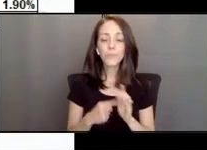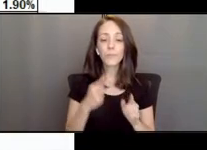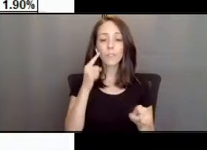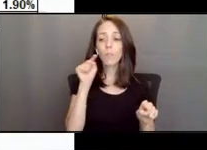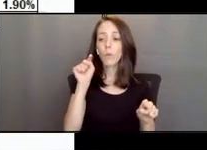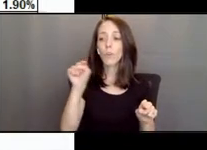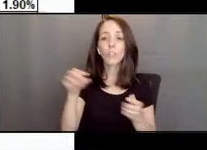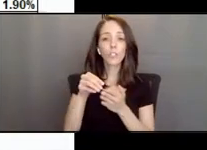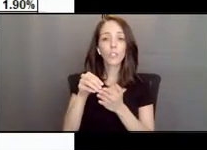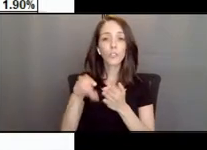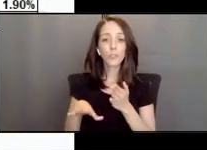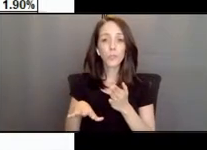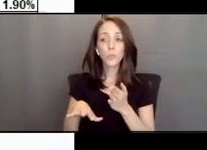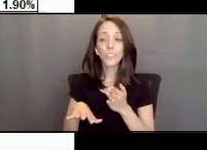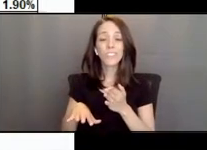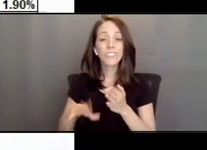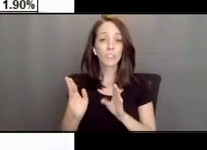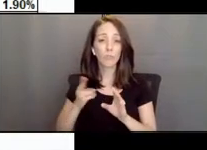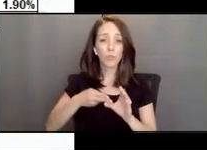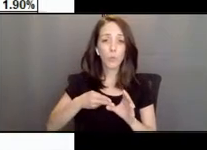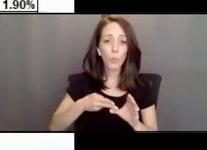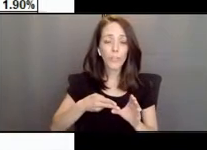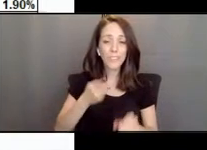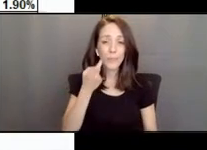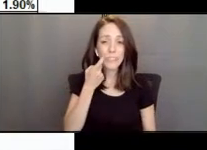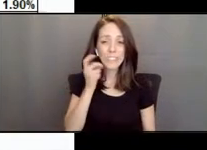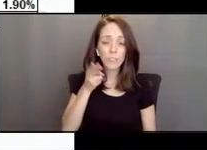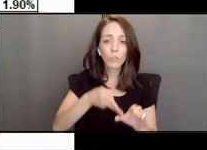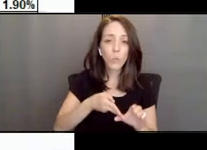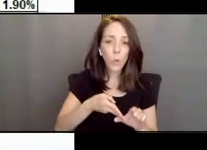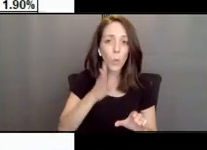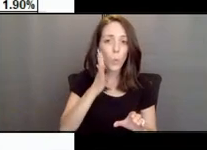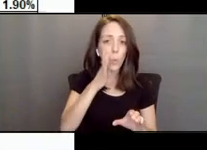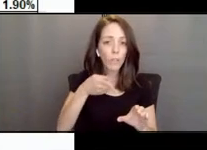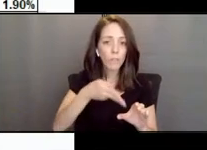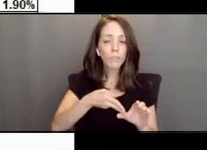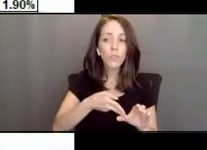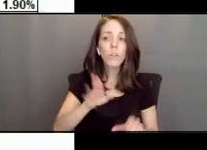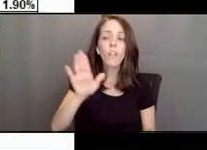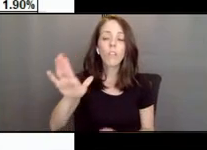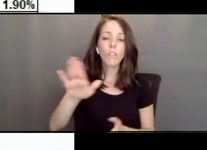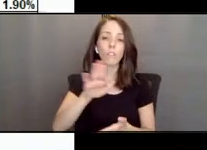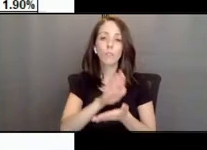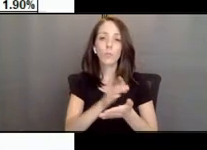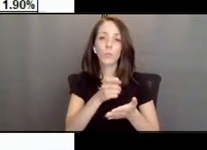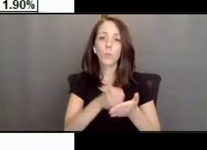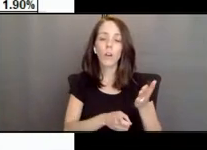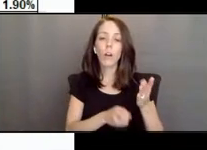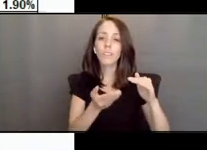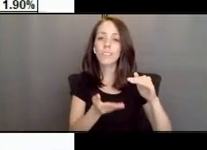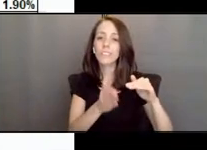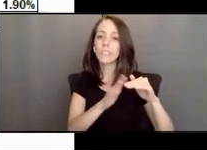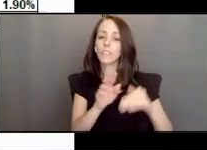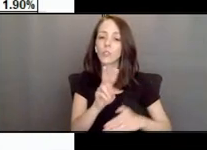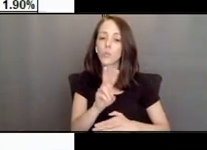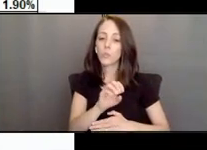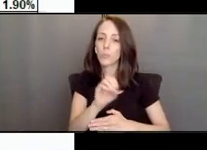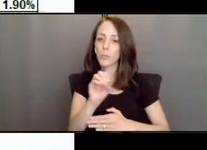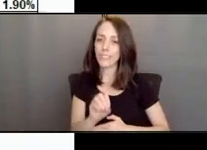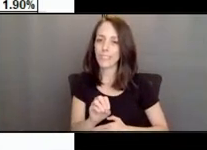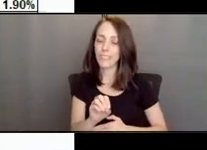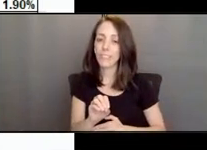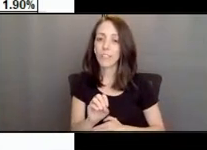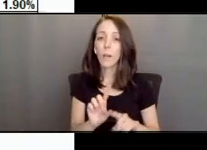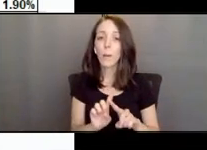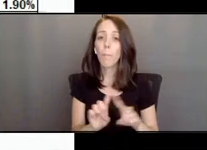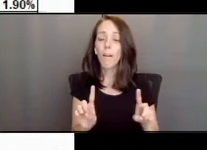on the bottom part from many of those programs. Their tuition is about 2% higher, but then because they're in the